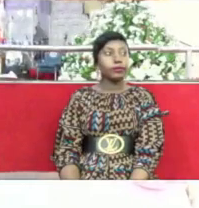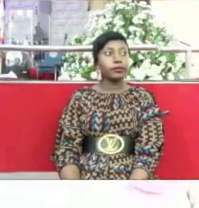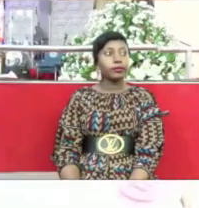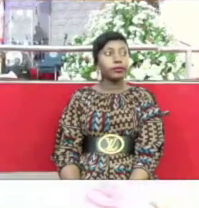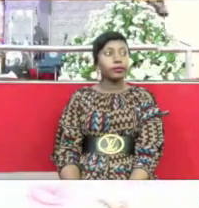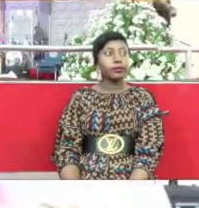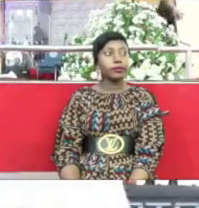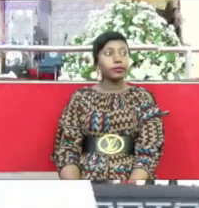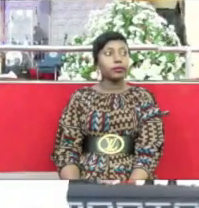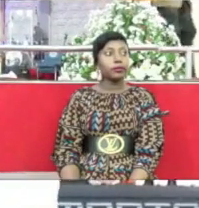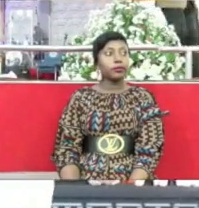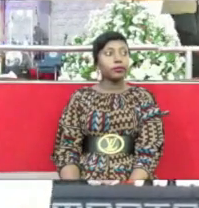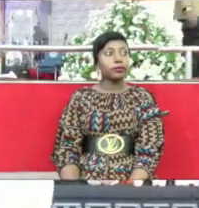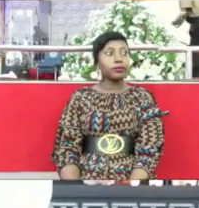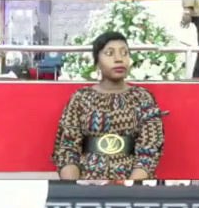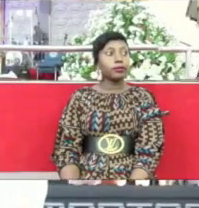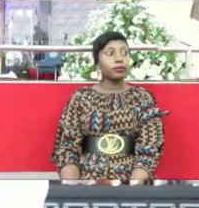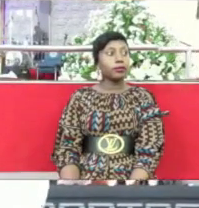Yesu.